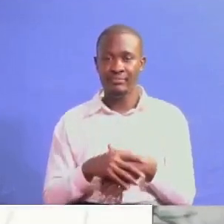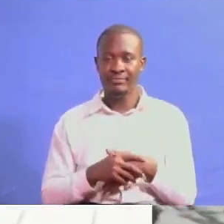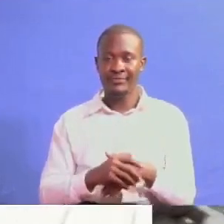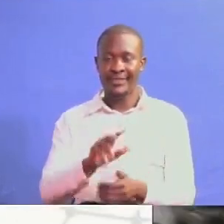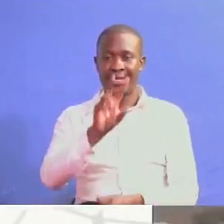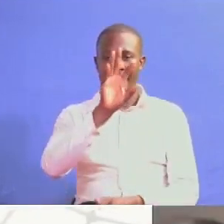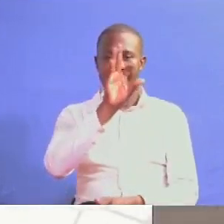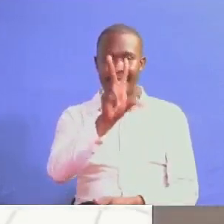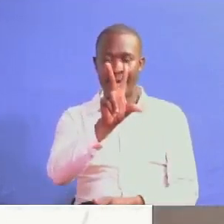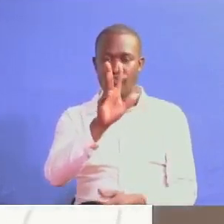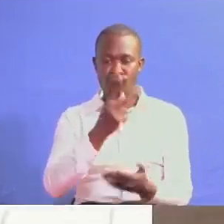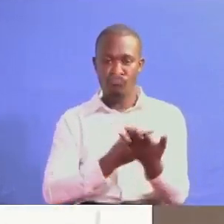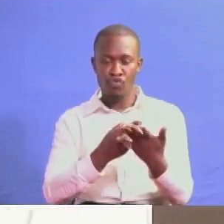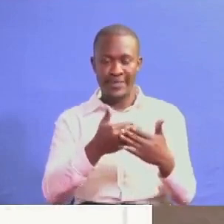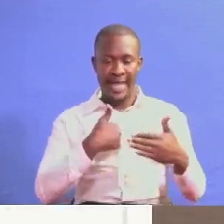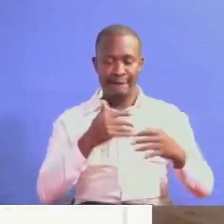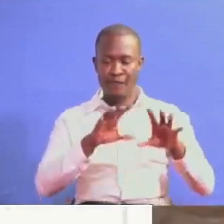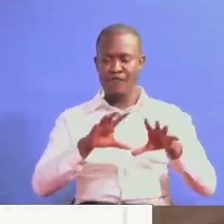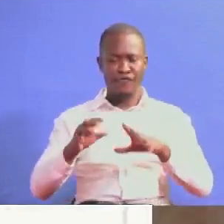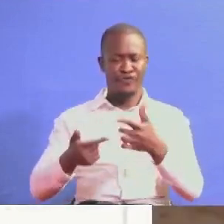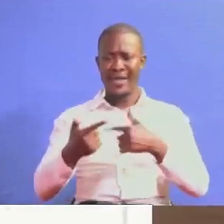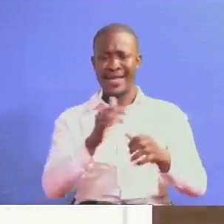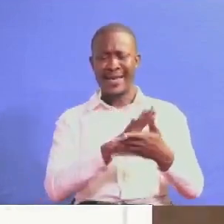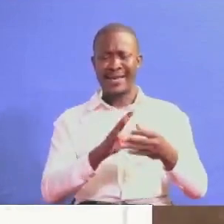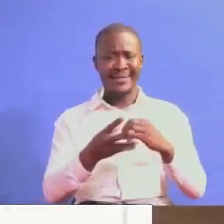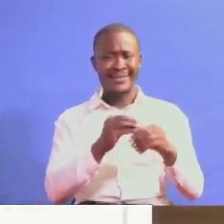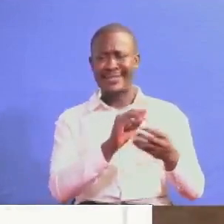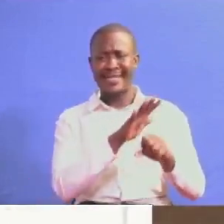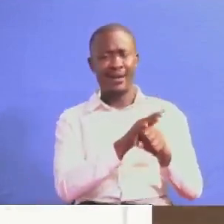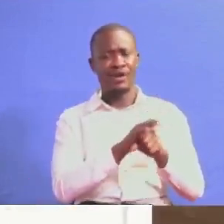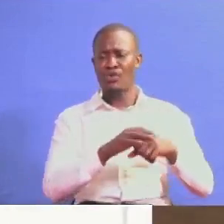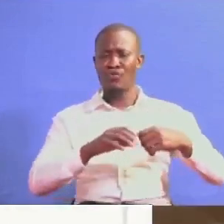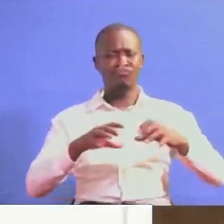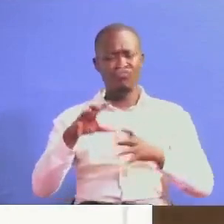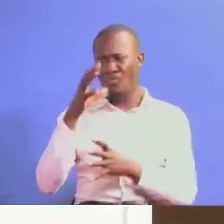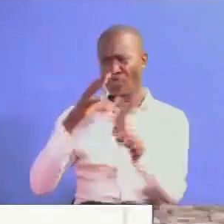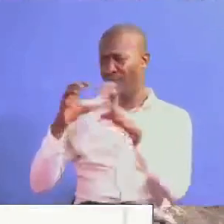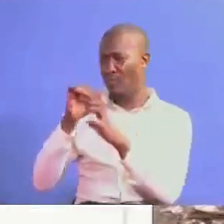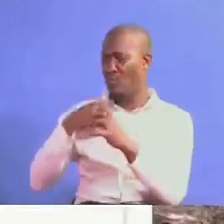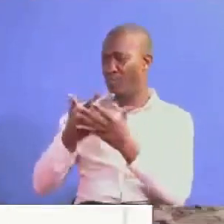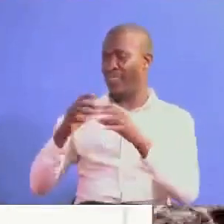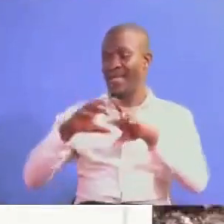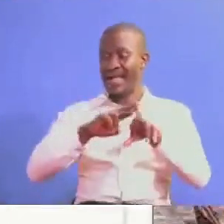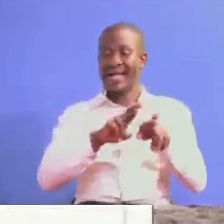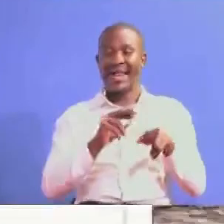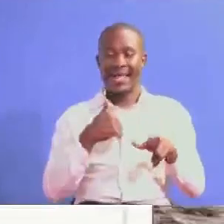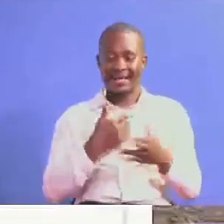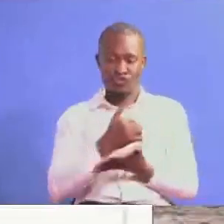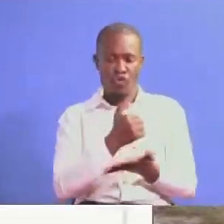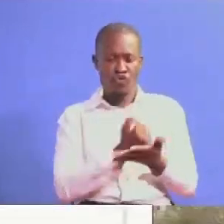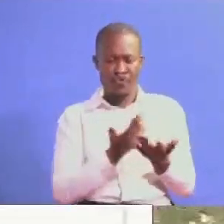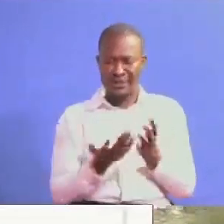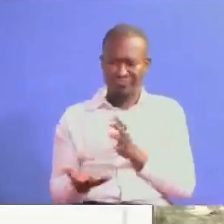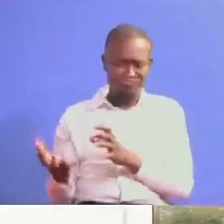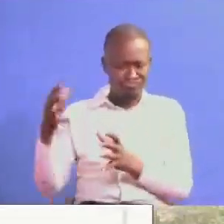3 weeks after the devastating floods wreaked havoc in Mathare North Primary School, with classrooms and offices being submerged,